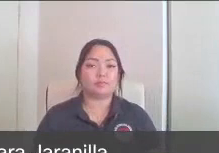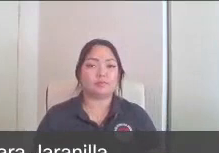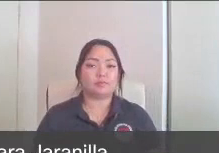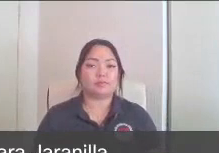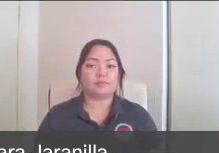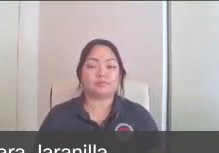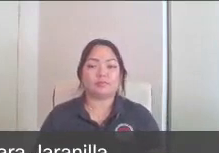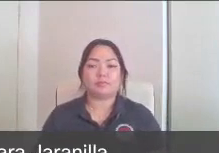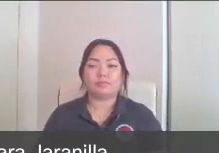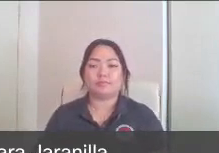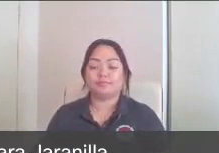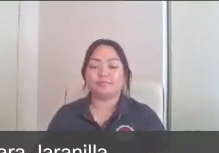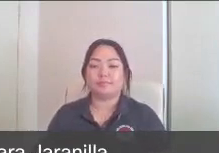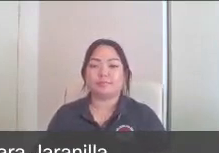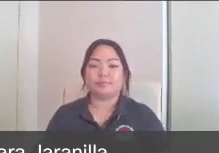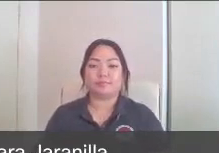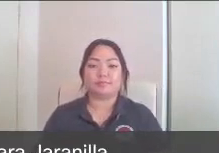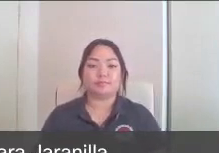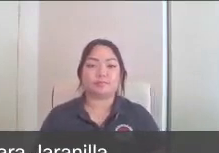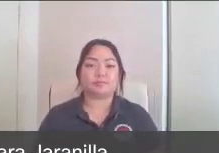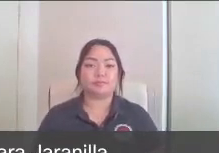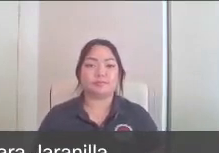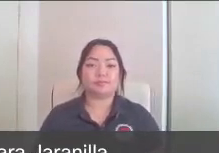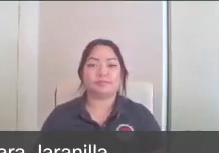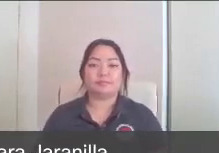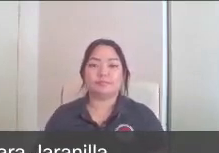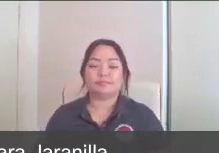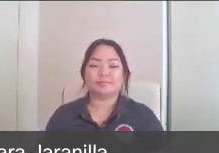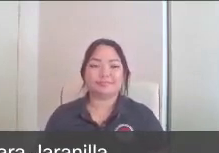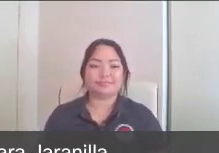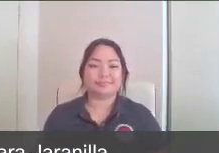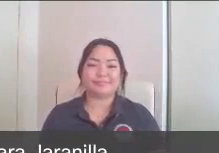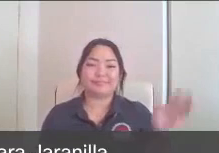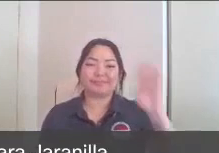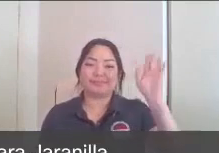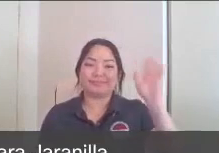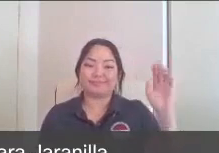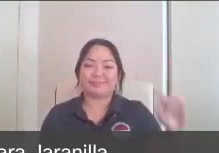wish everybody to be safe and have a good afternoon. So thank you, everyone.